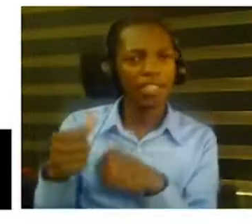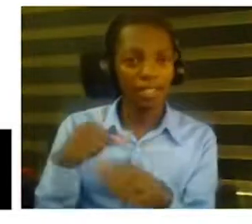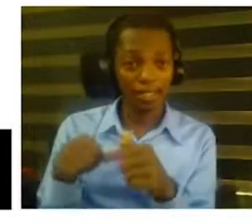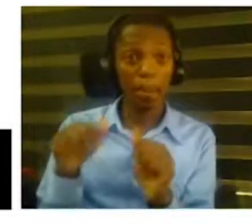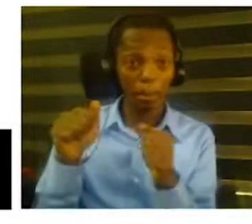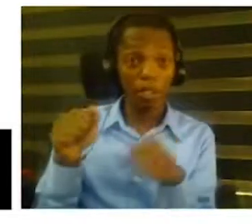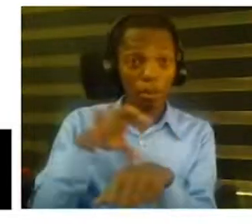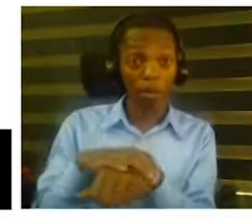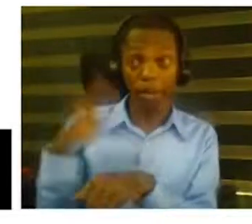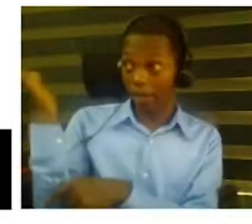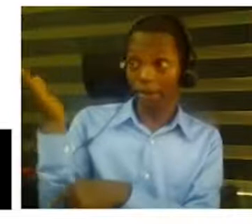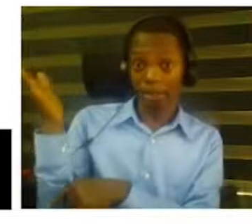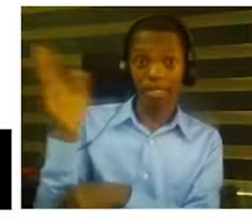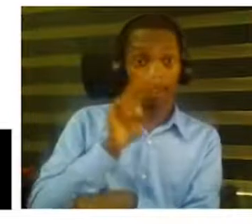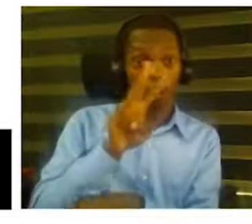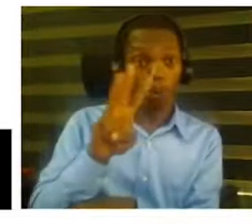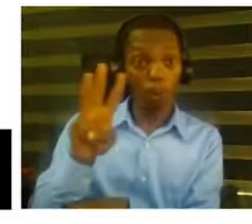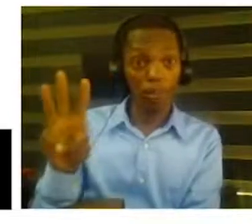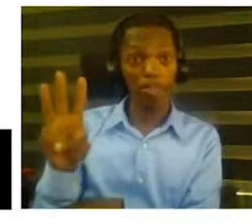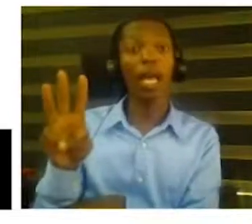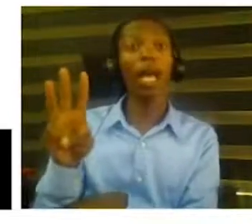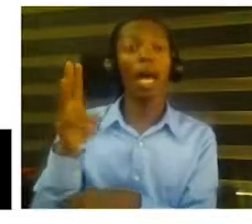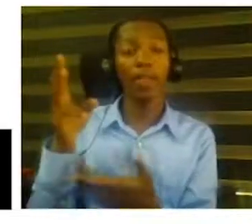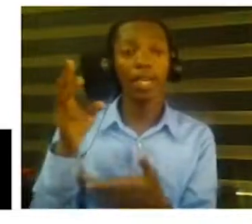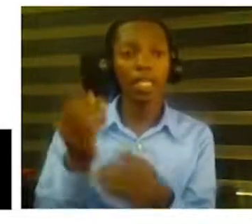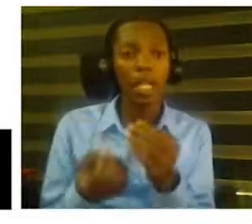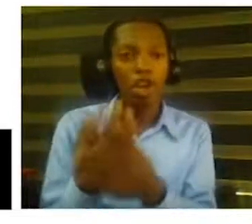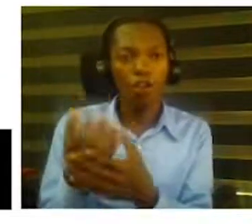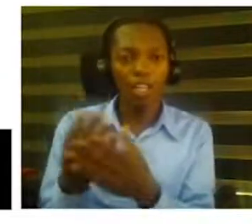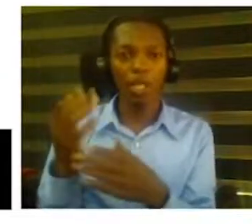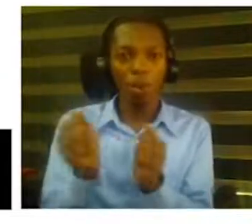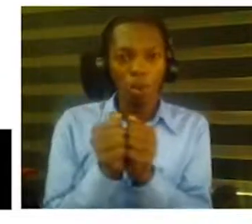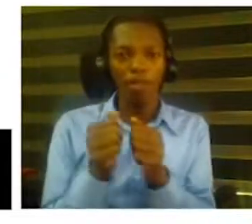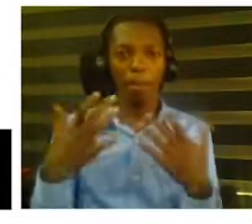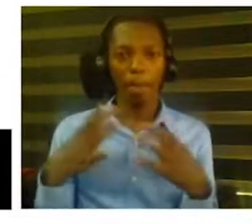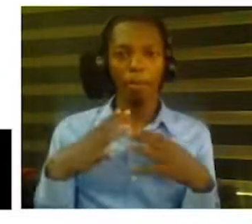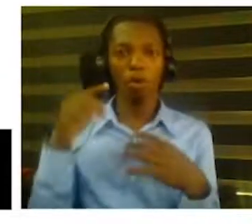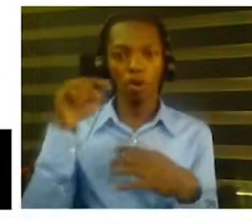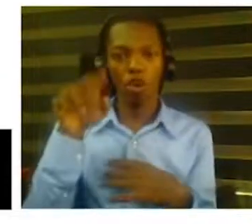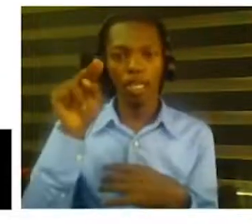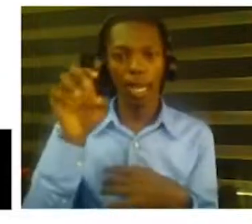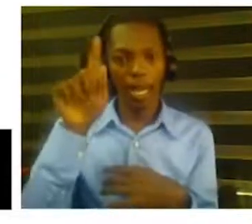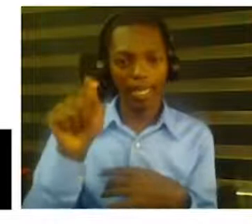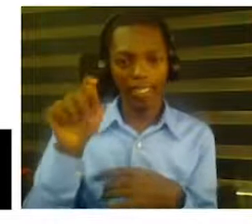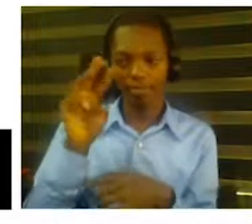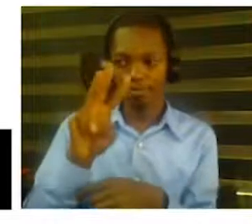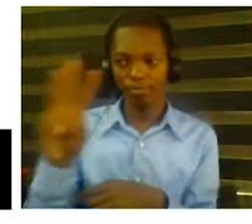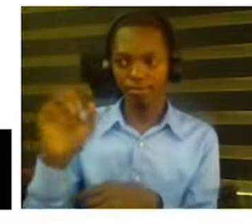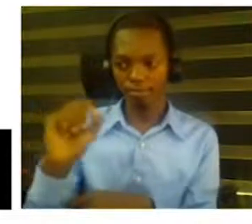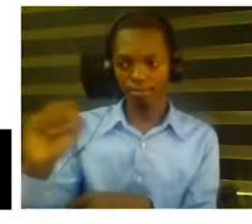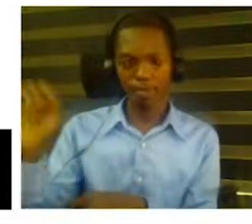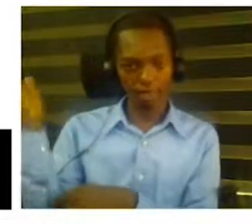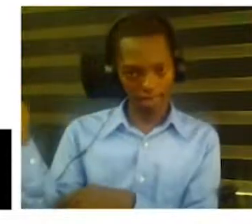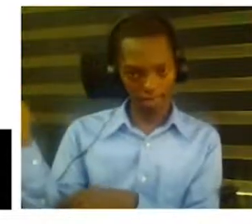the website, innovatingwithpeople.net, where a book that we wrote on inclusive design is also